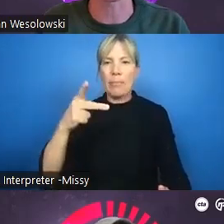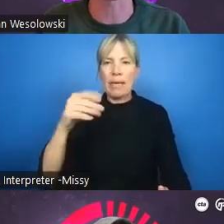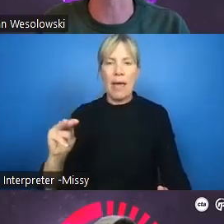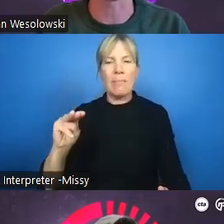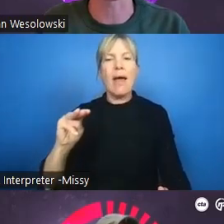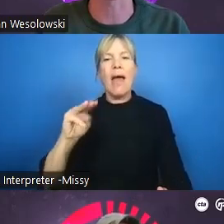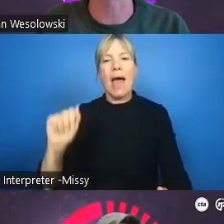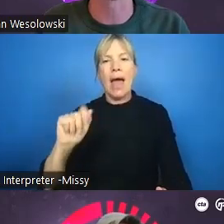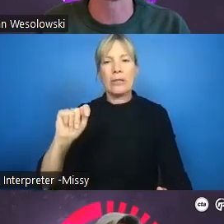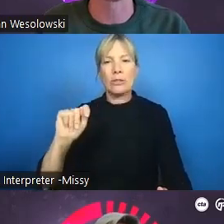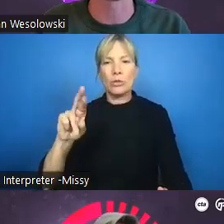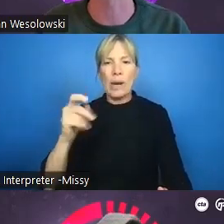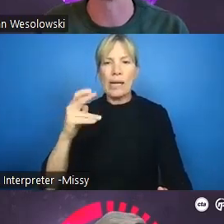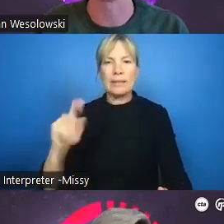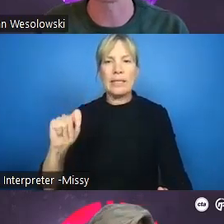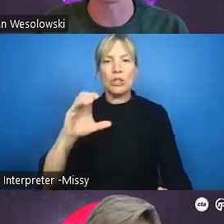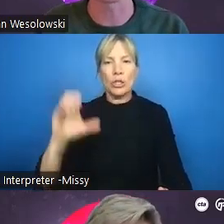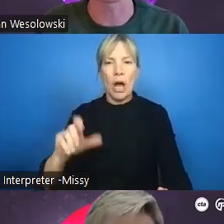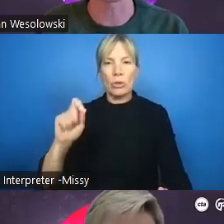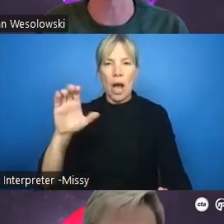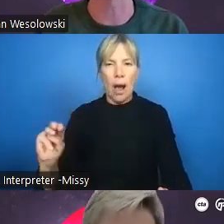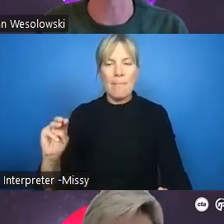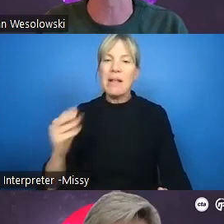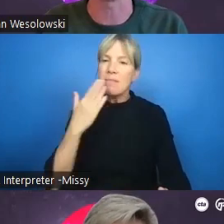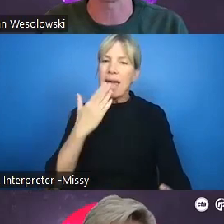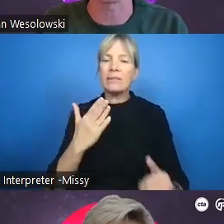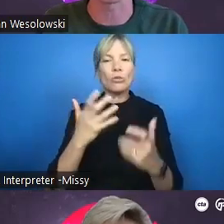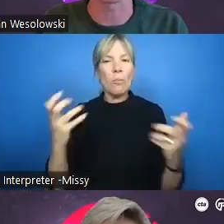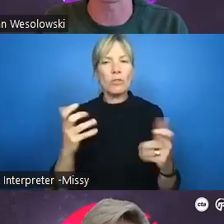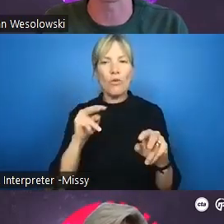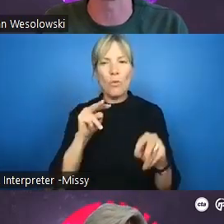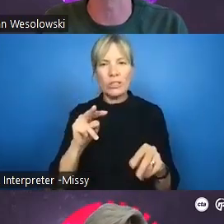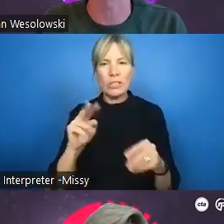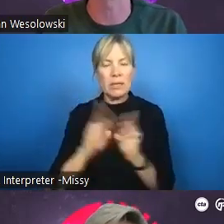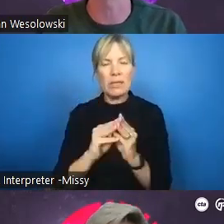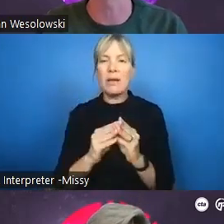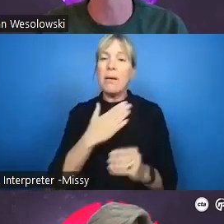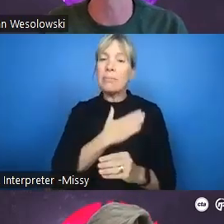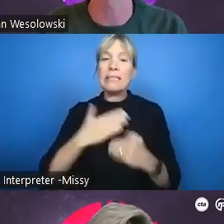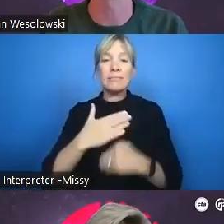rpm@transitchicago.com. Thank you very much for attending, and please enjoy the rest of your evening.